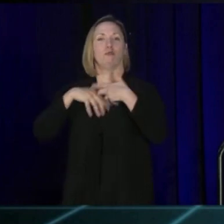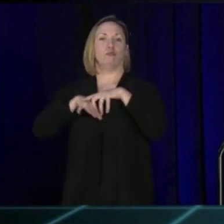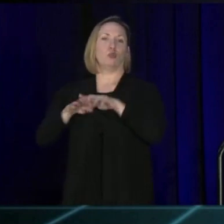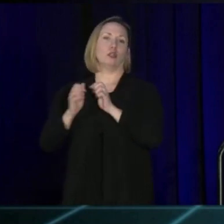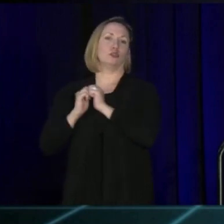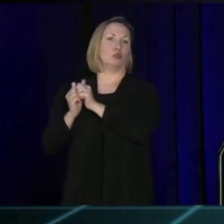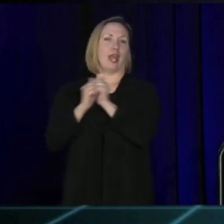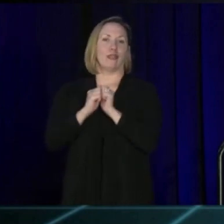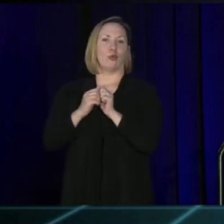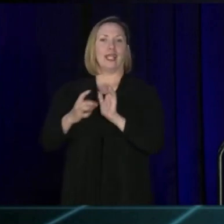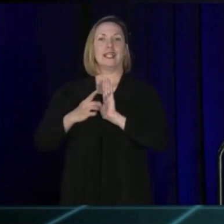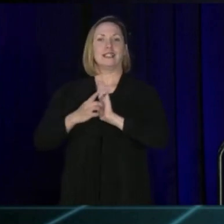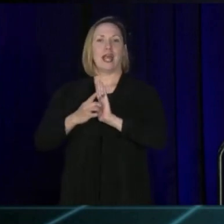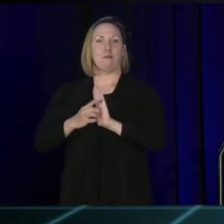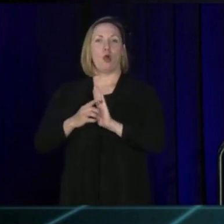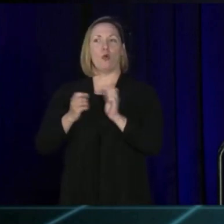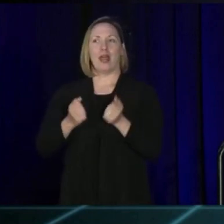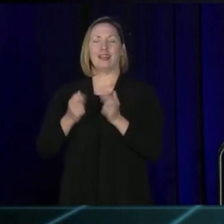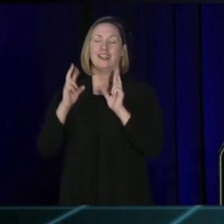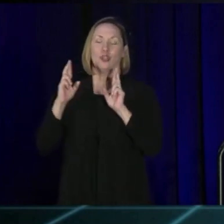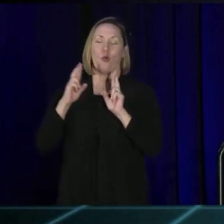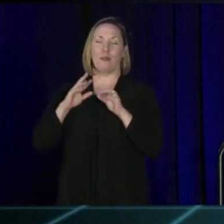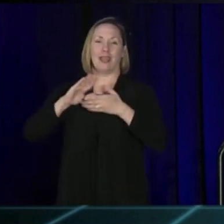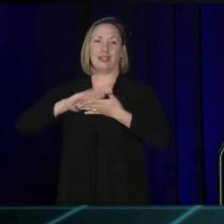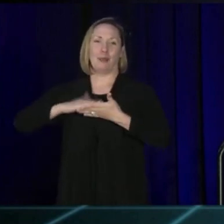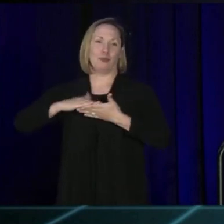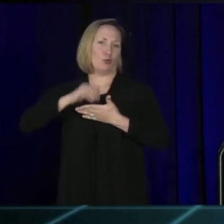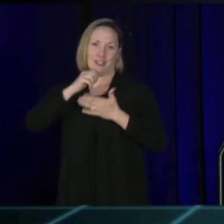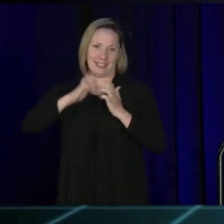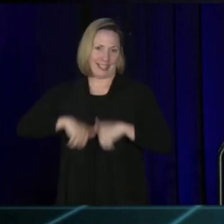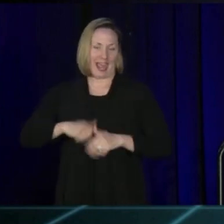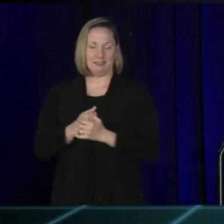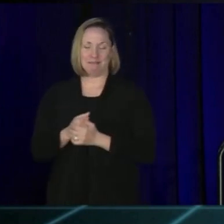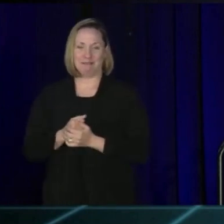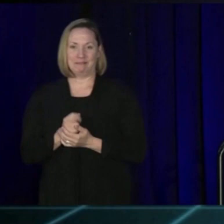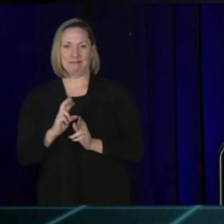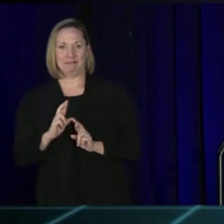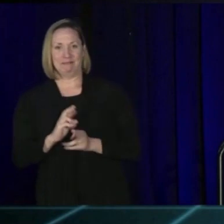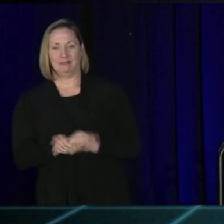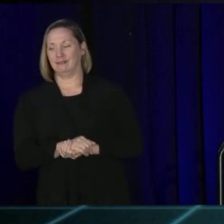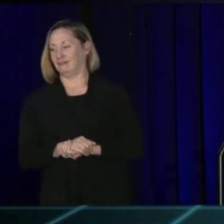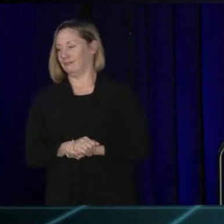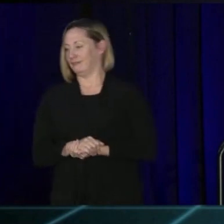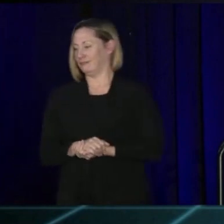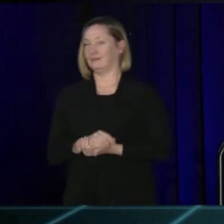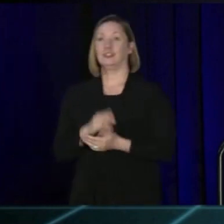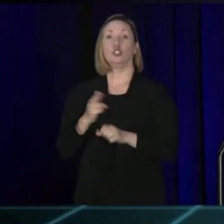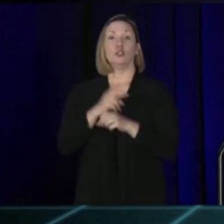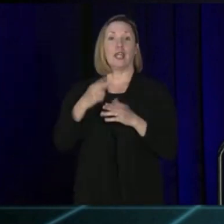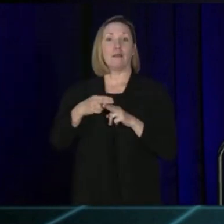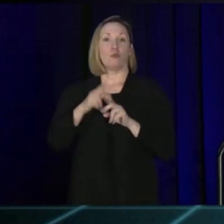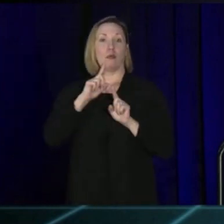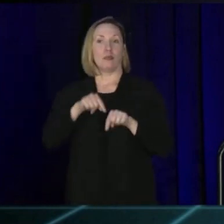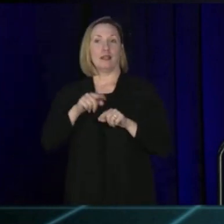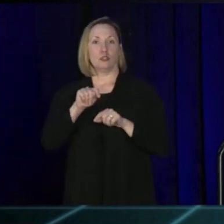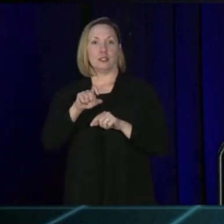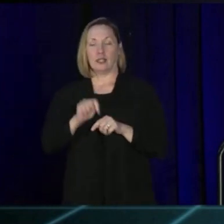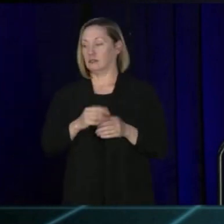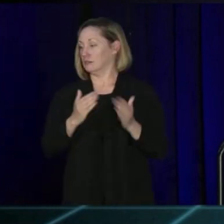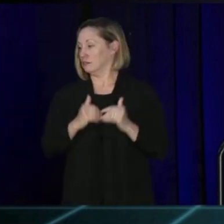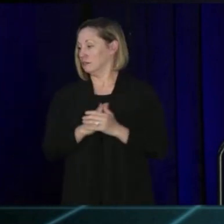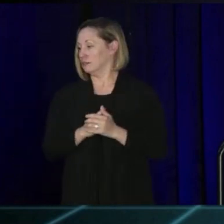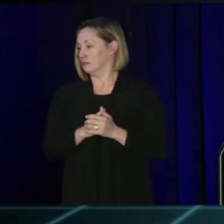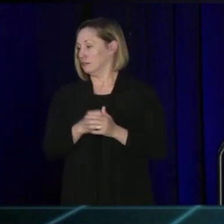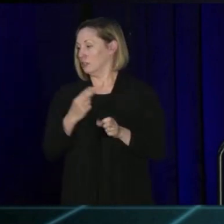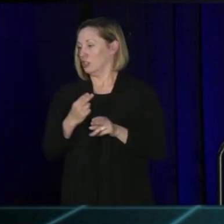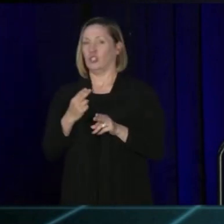demo. And let's hope my computer doesn't die this time. Username, required edit text. R. Username is too